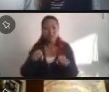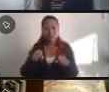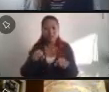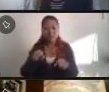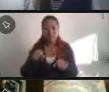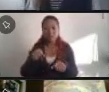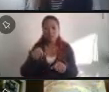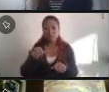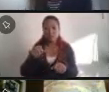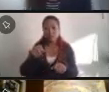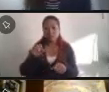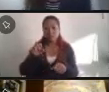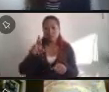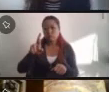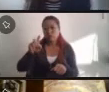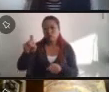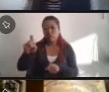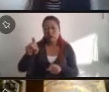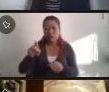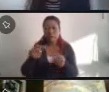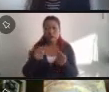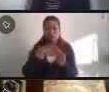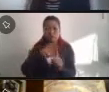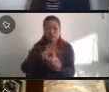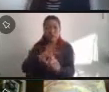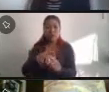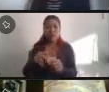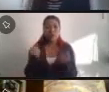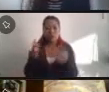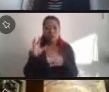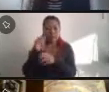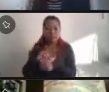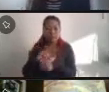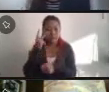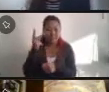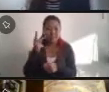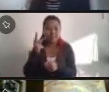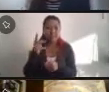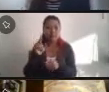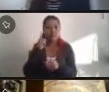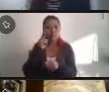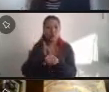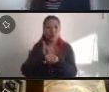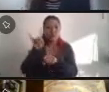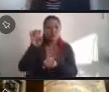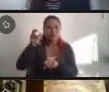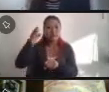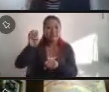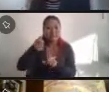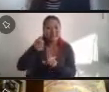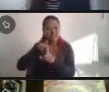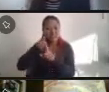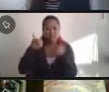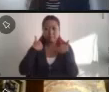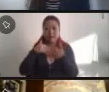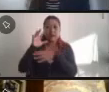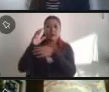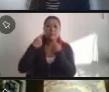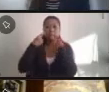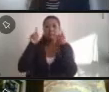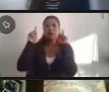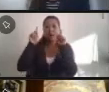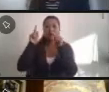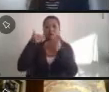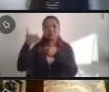the adaptations that we see going into space are exactly that. They're adaptations. It's your body getting used to